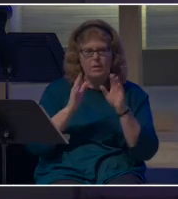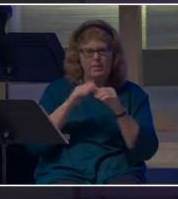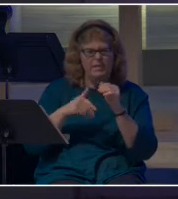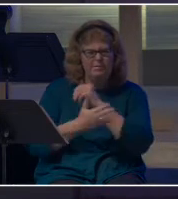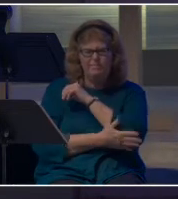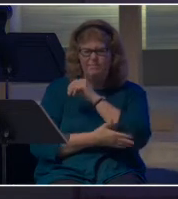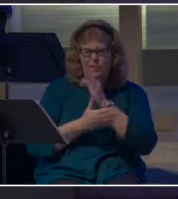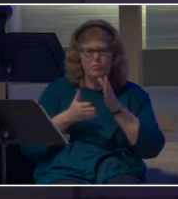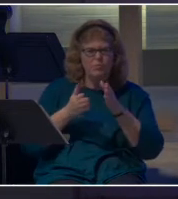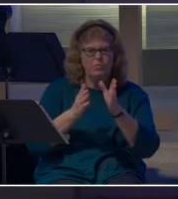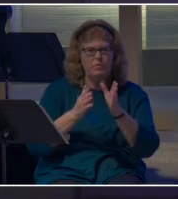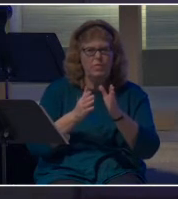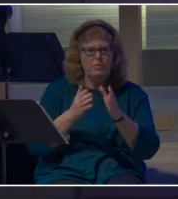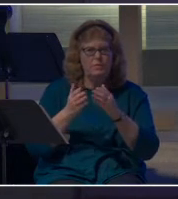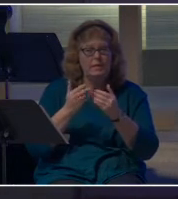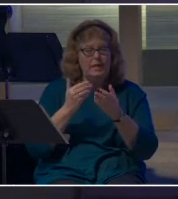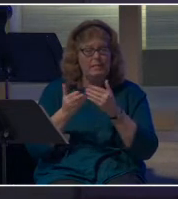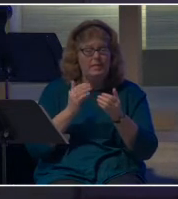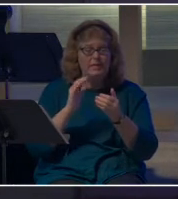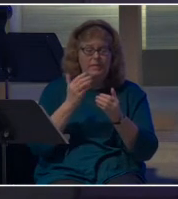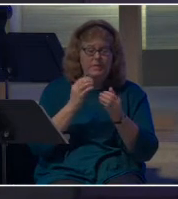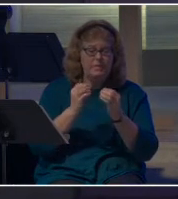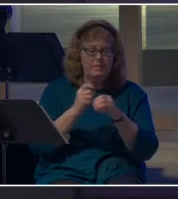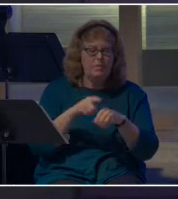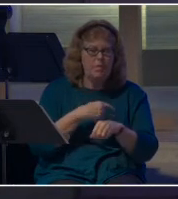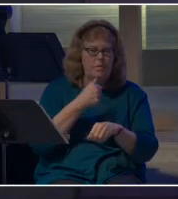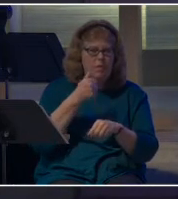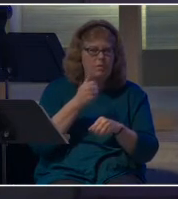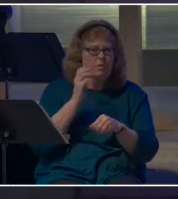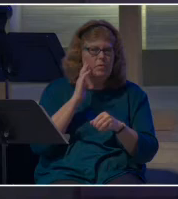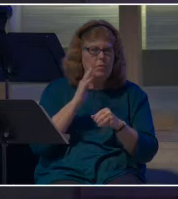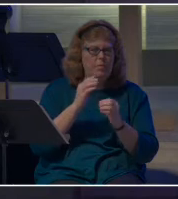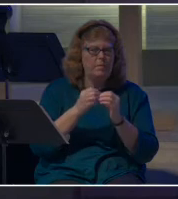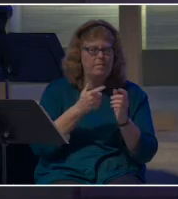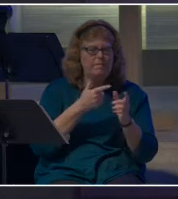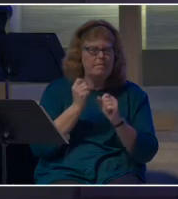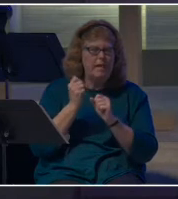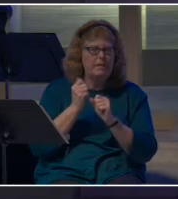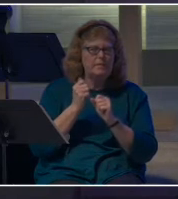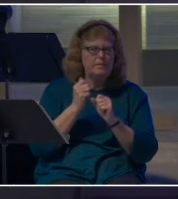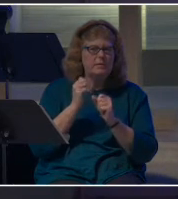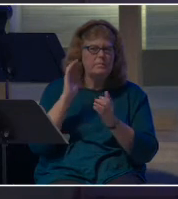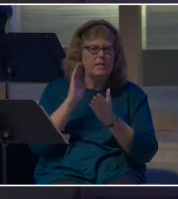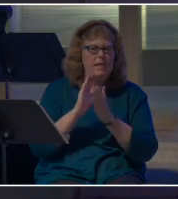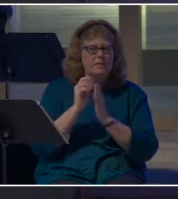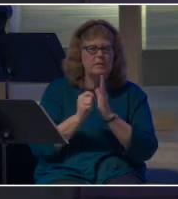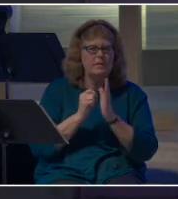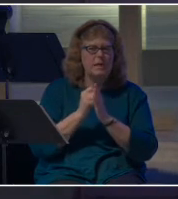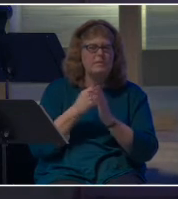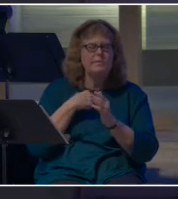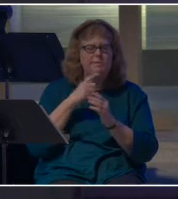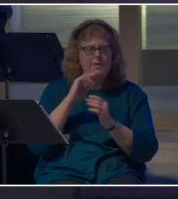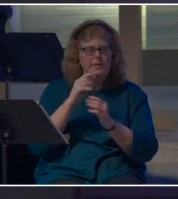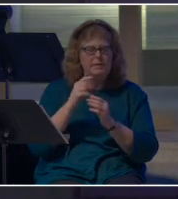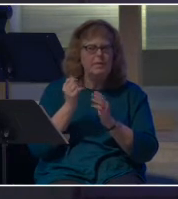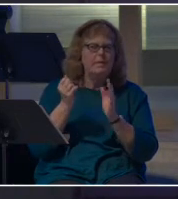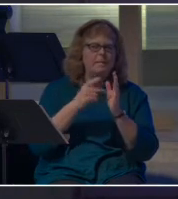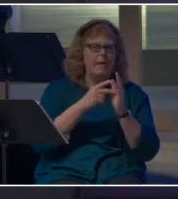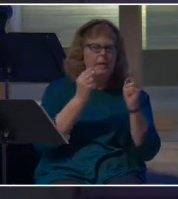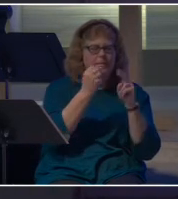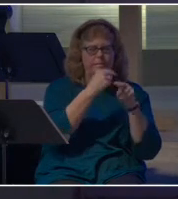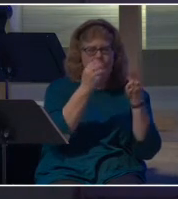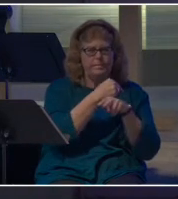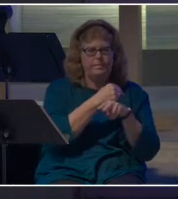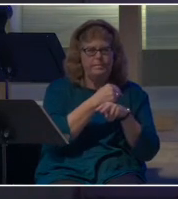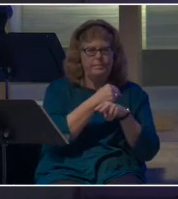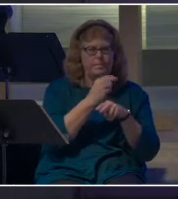roads. And even if it seems to take a little bit longer, it's going to take faster. It's going to be less time." And so I did that. Got back on the interstate.